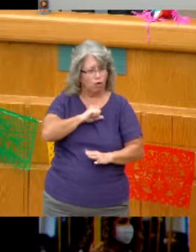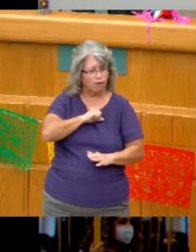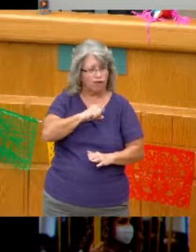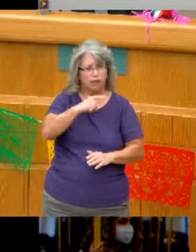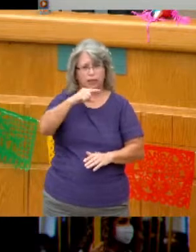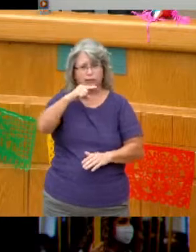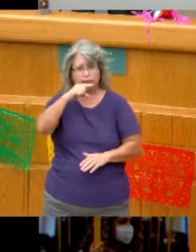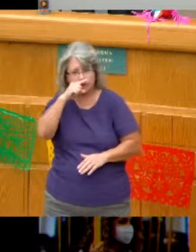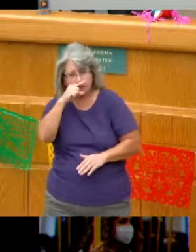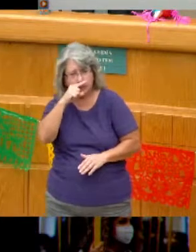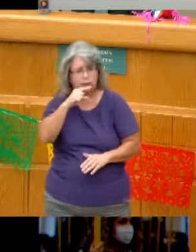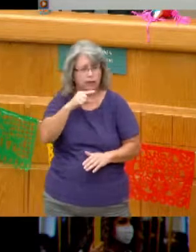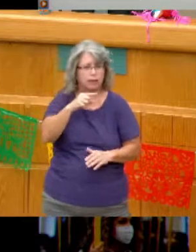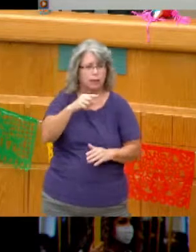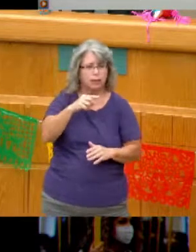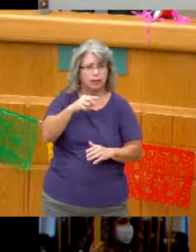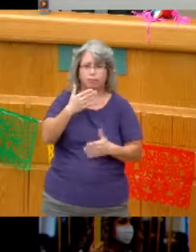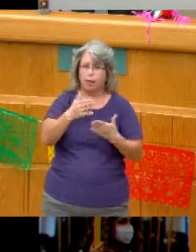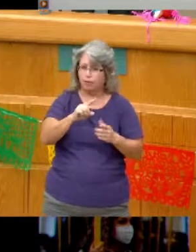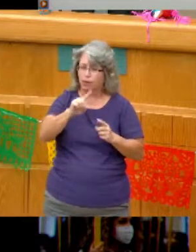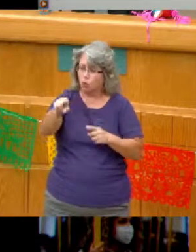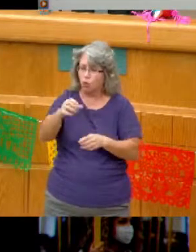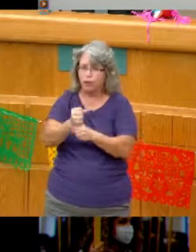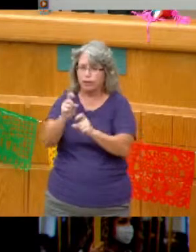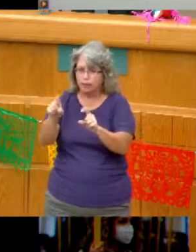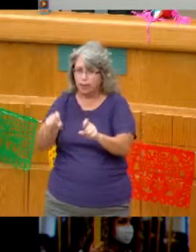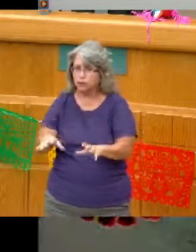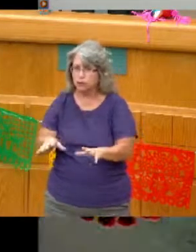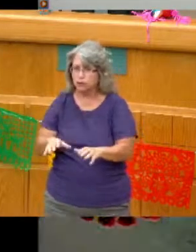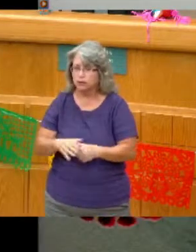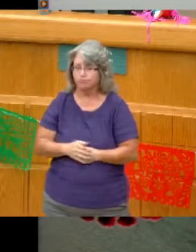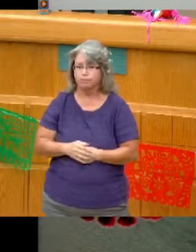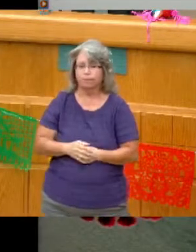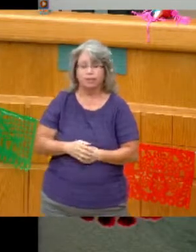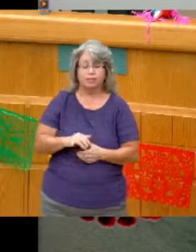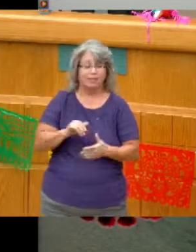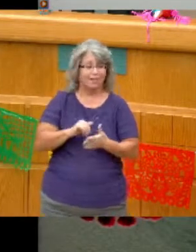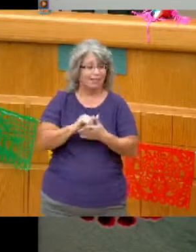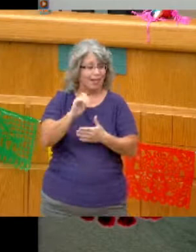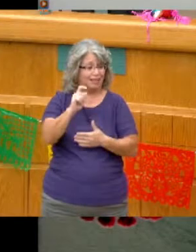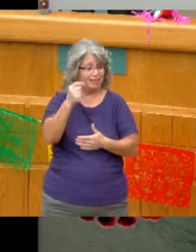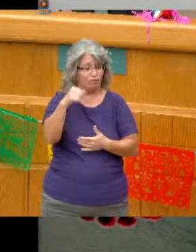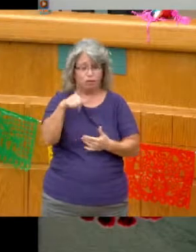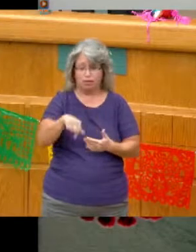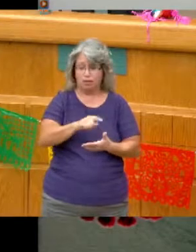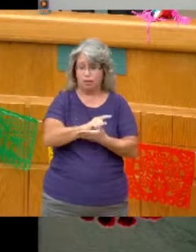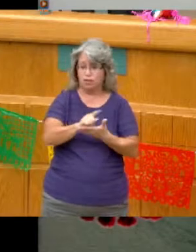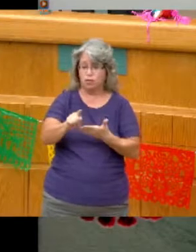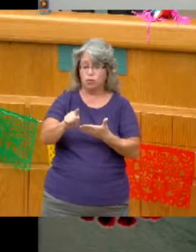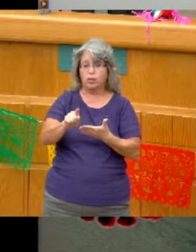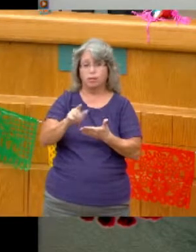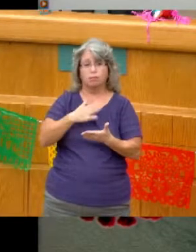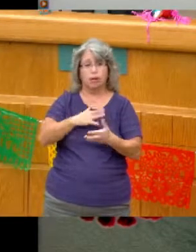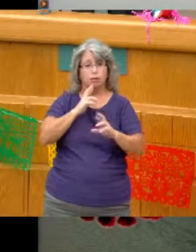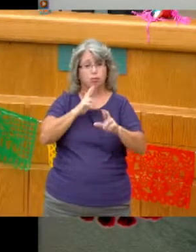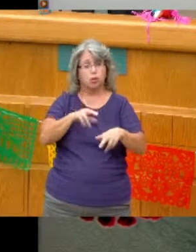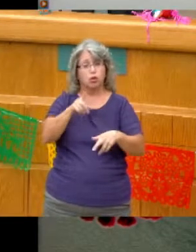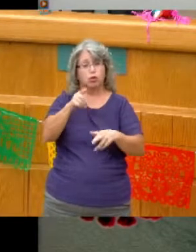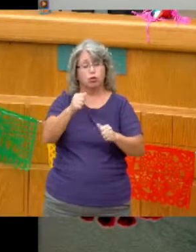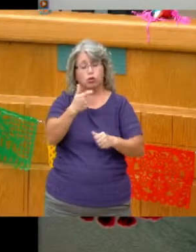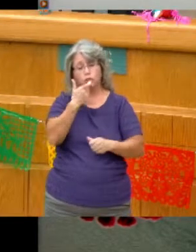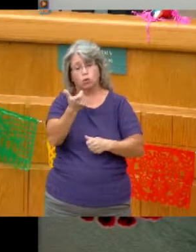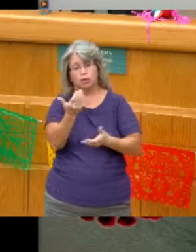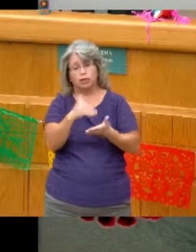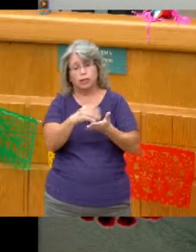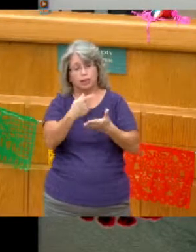previous set of summary points. So that's it for this week. That's our report. You can tune in next week and we'll have updates, and I'll be